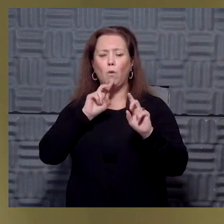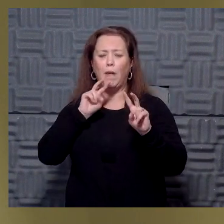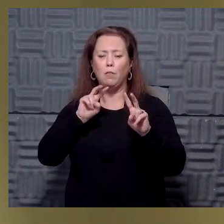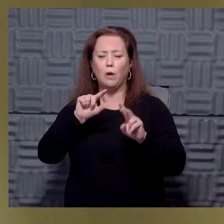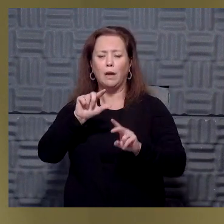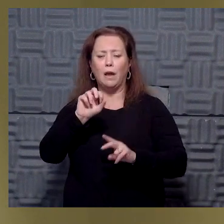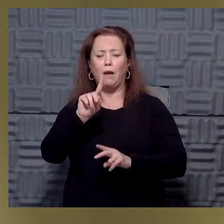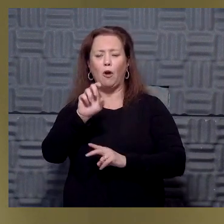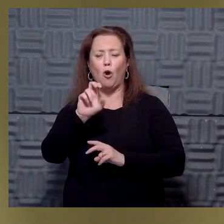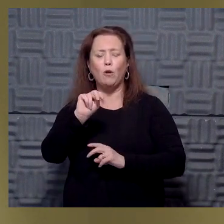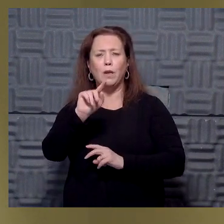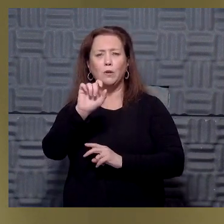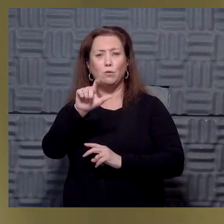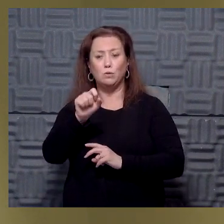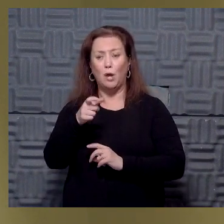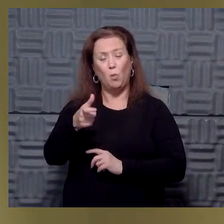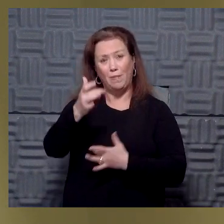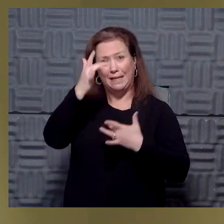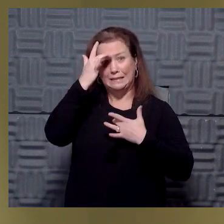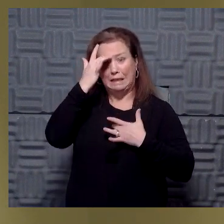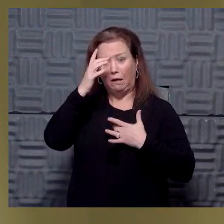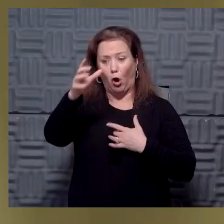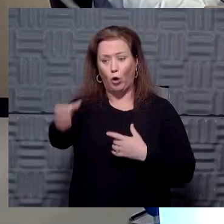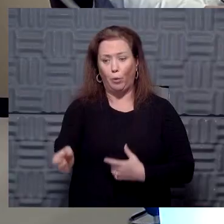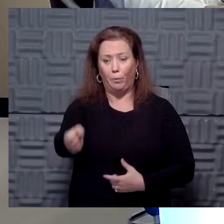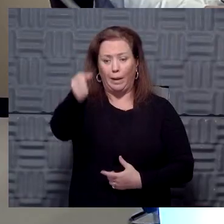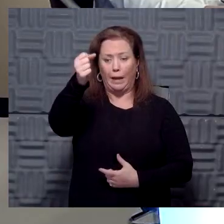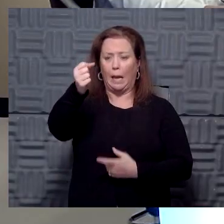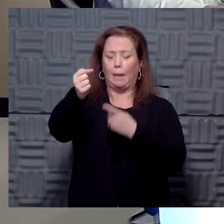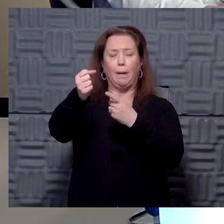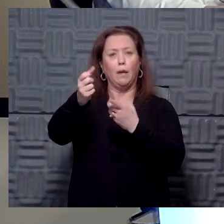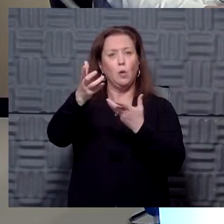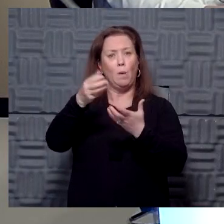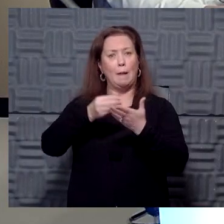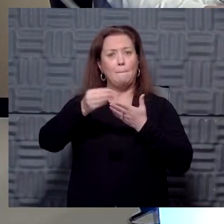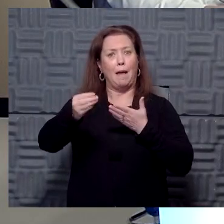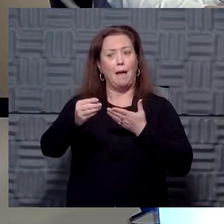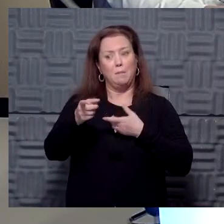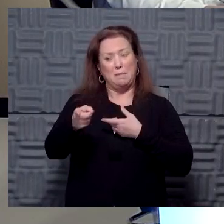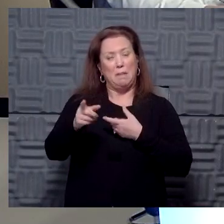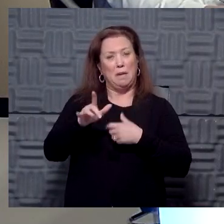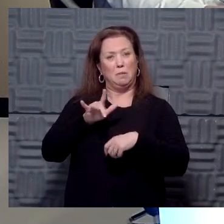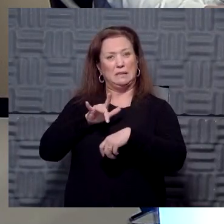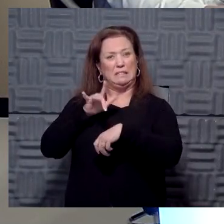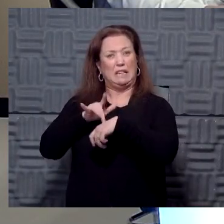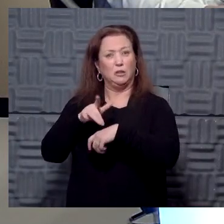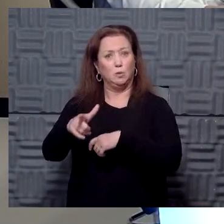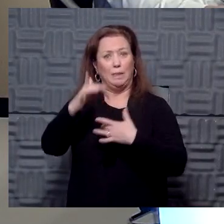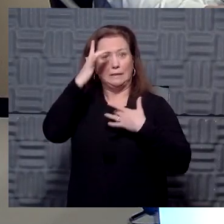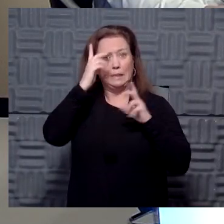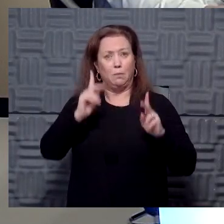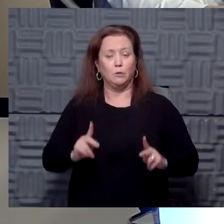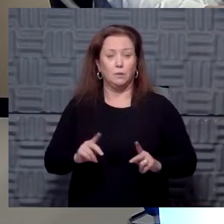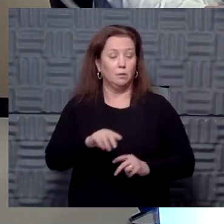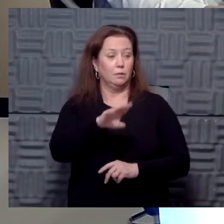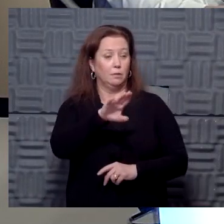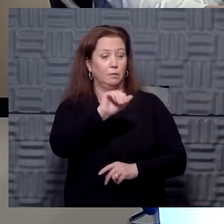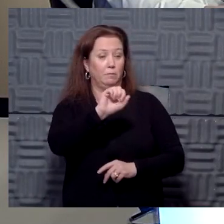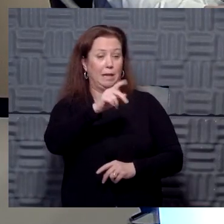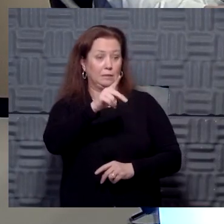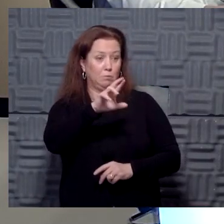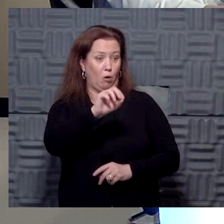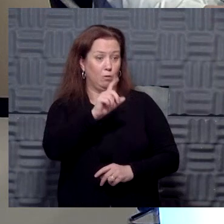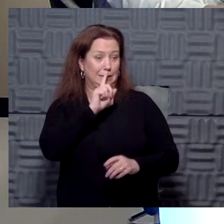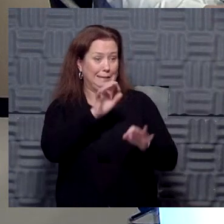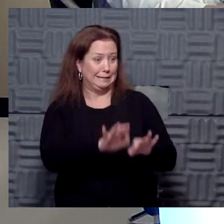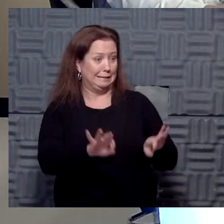danger comes in as well. If you're going to pick something up, you better have your wipes that you can wipe stuff down with. And I guess somebody could question whether or not Bass Pro is essential or